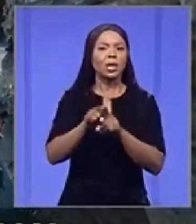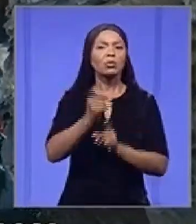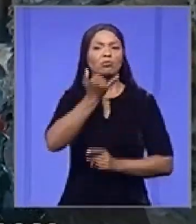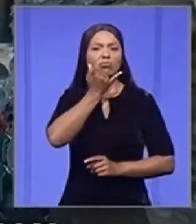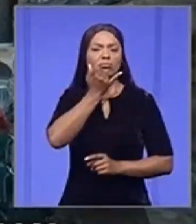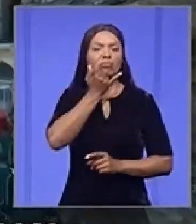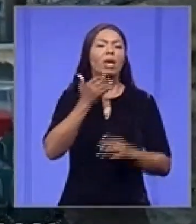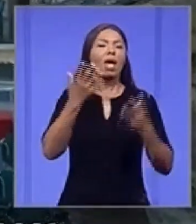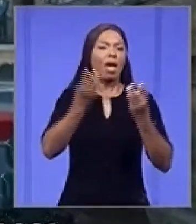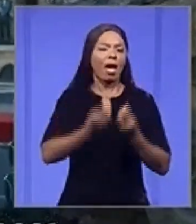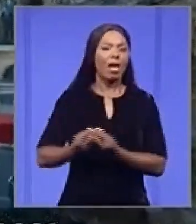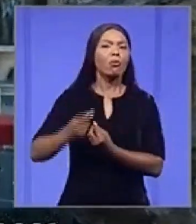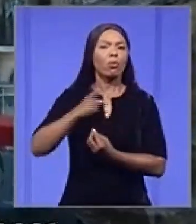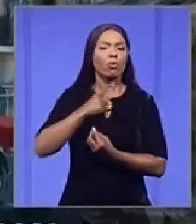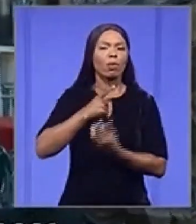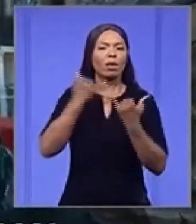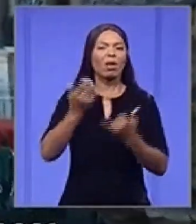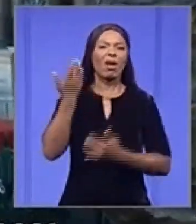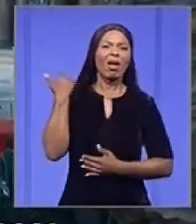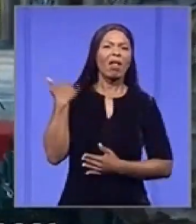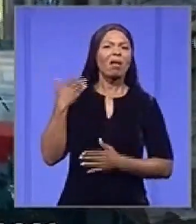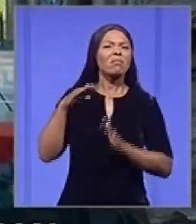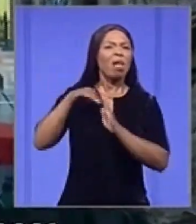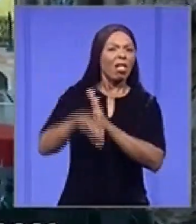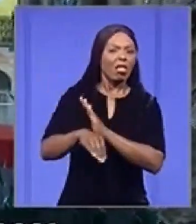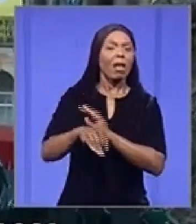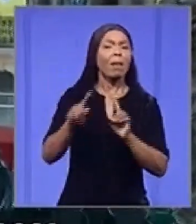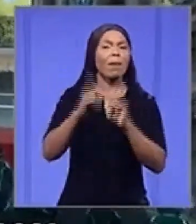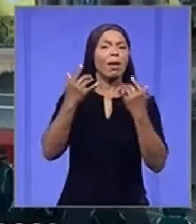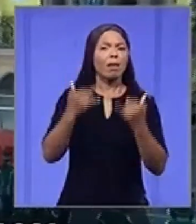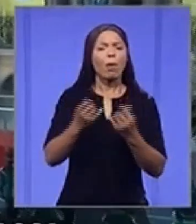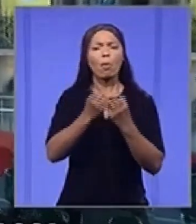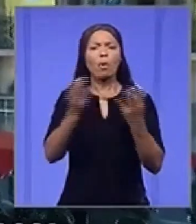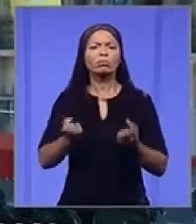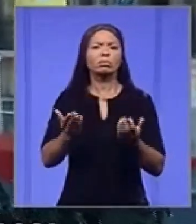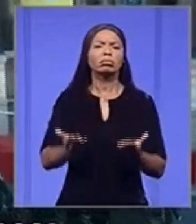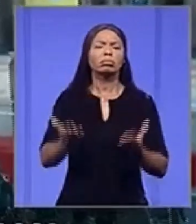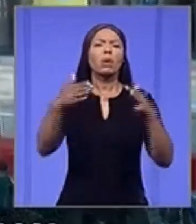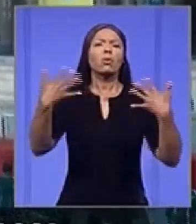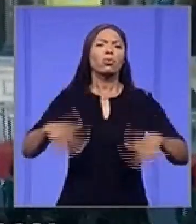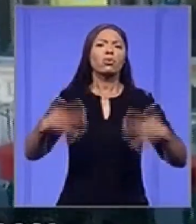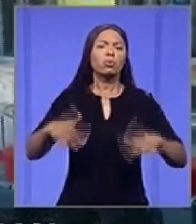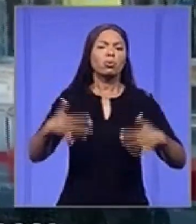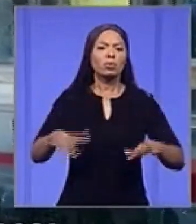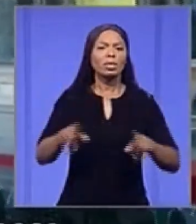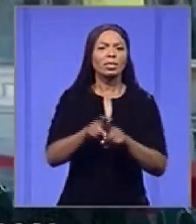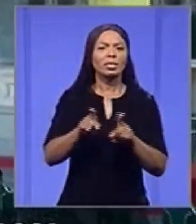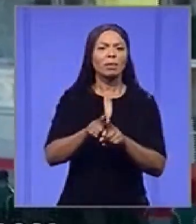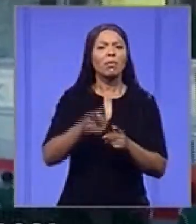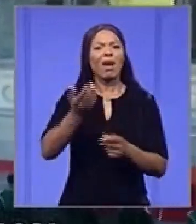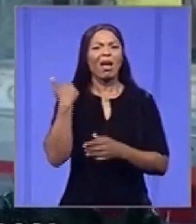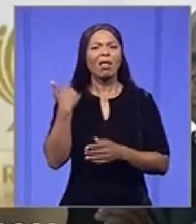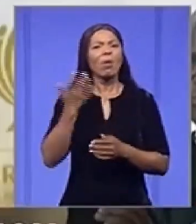itumedisang moraga go se diragatse sentle dingwaga di le mmalwa le magatwe a go leka go senyeletsa lekala leno ka